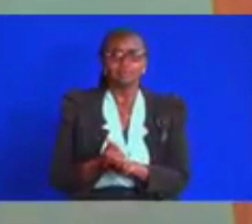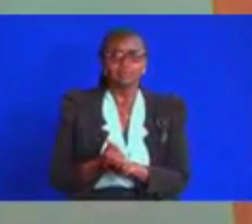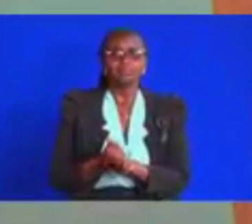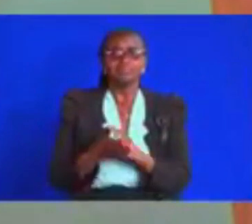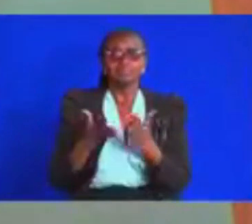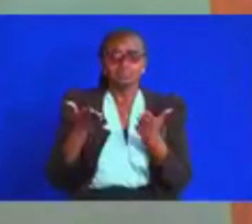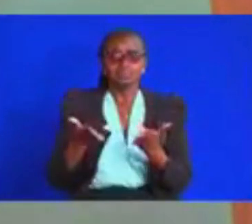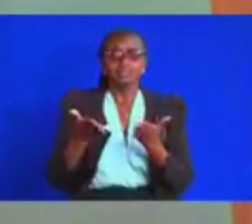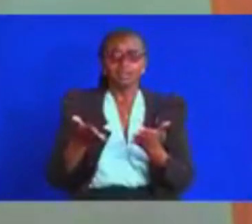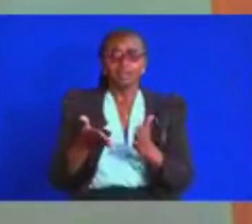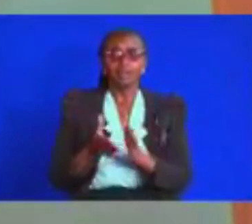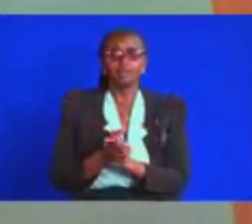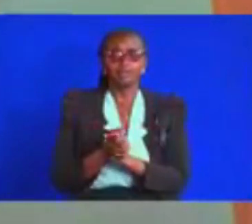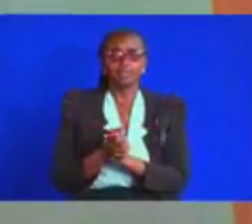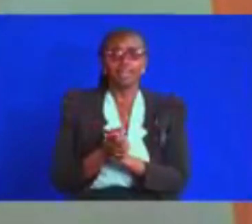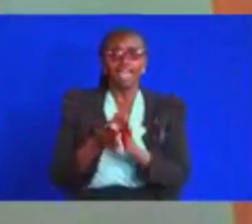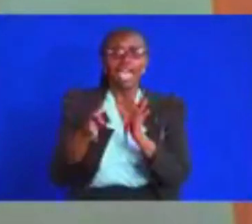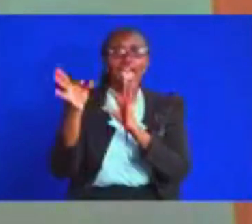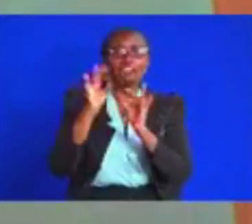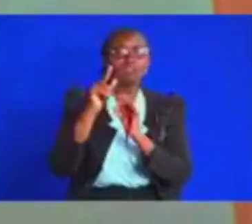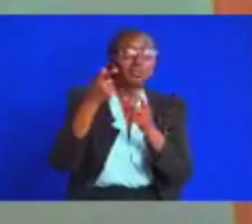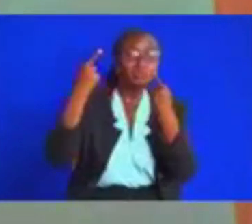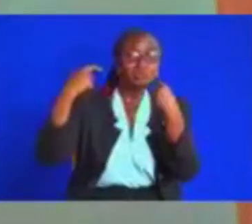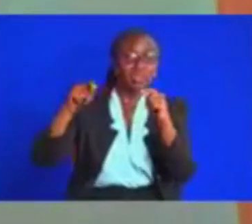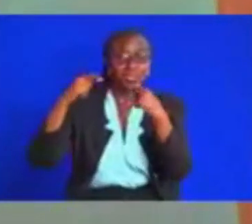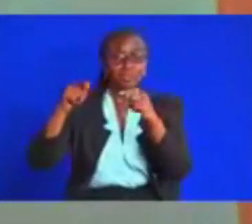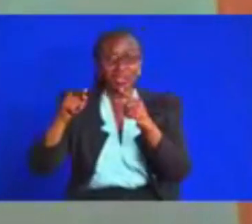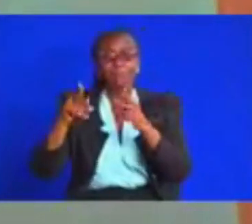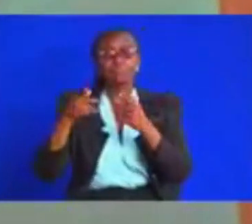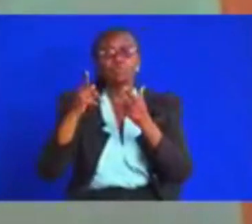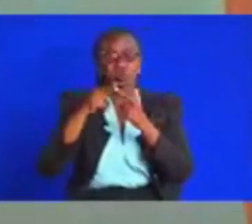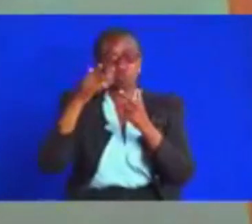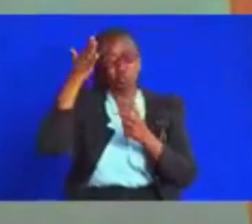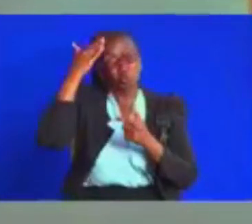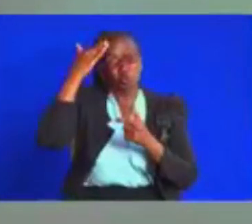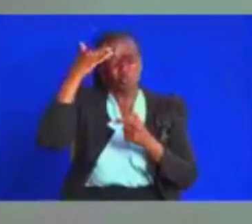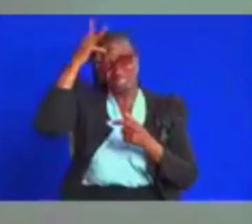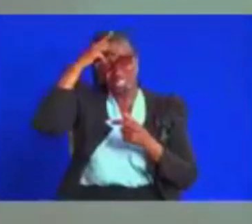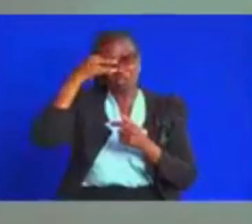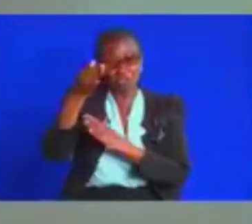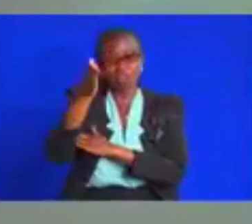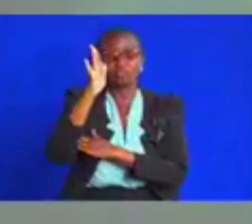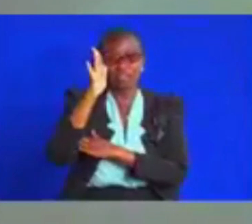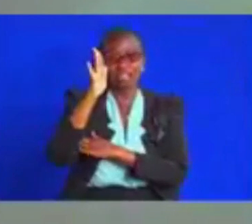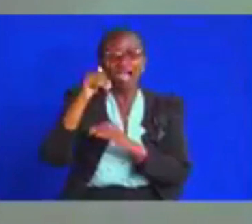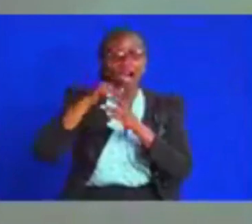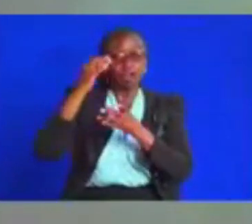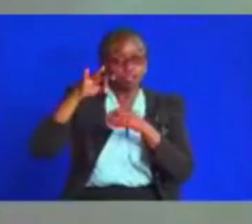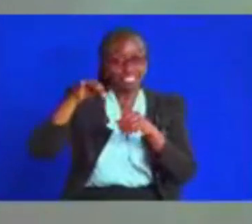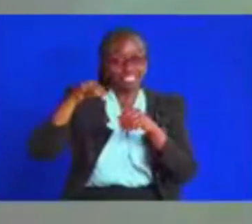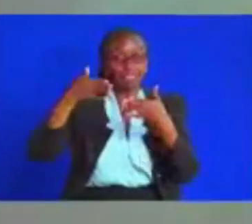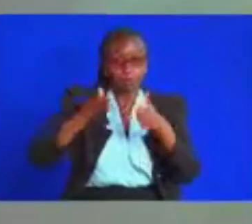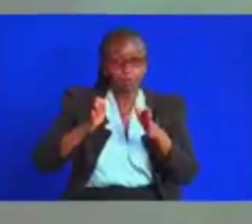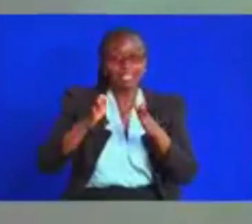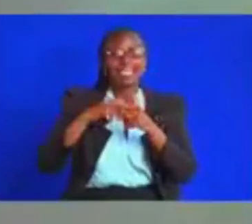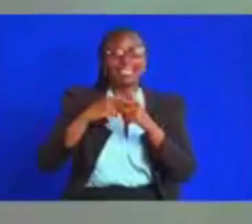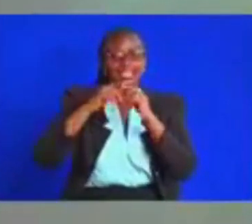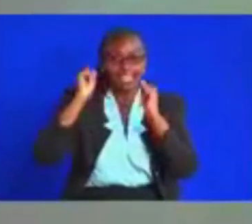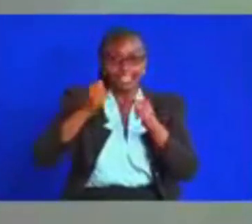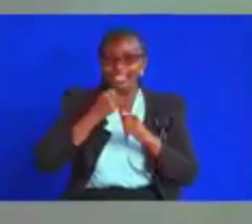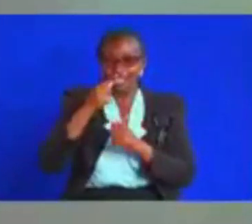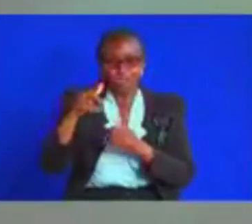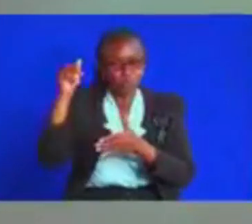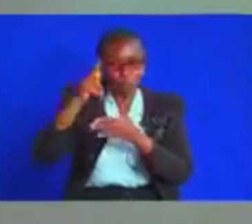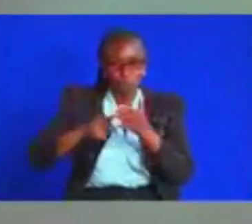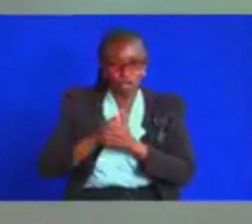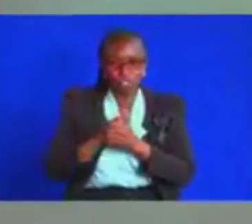Now, if you try to route your knowledge of God outside of these four channels, I can tell you, you